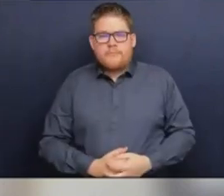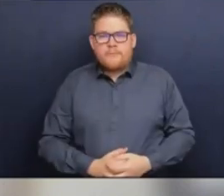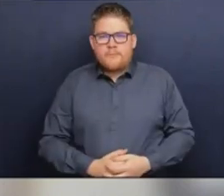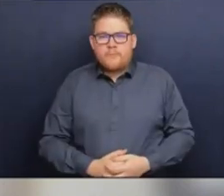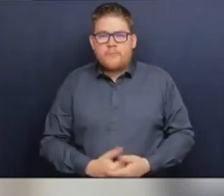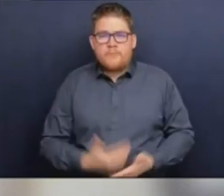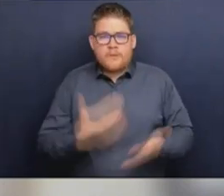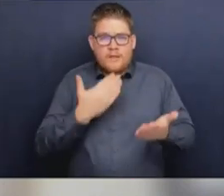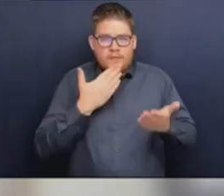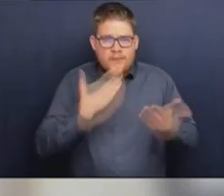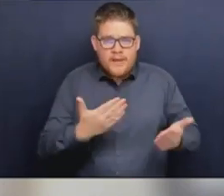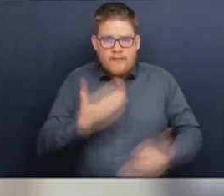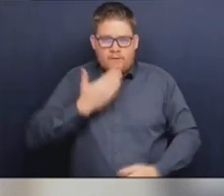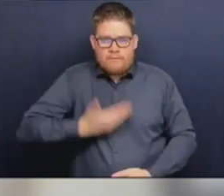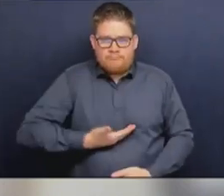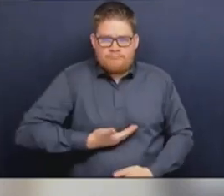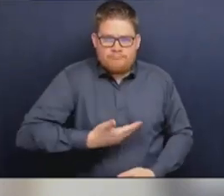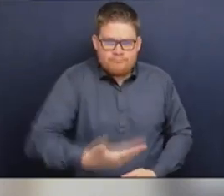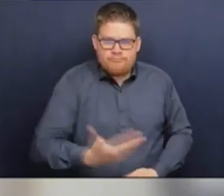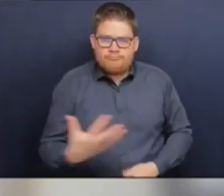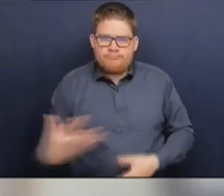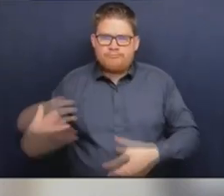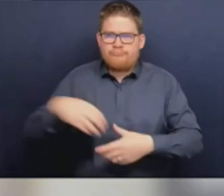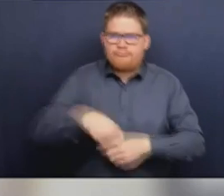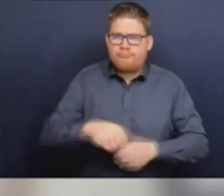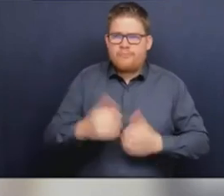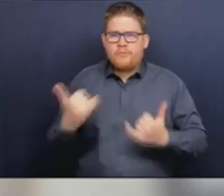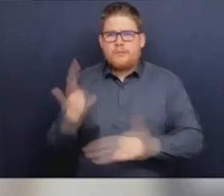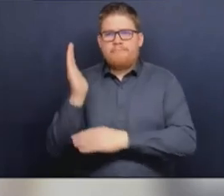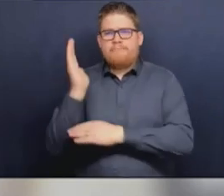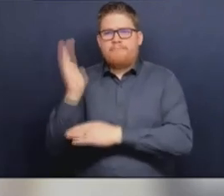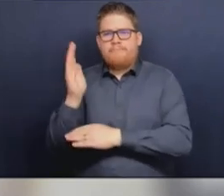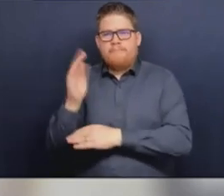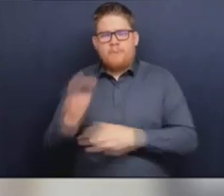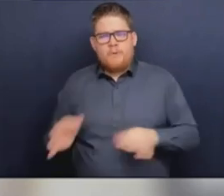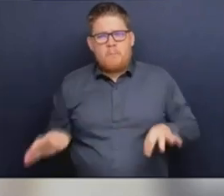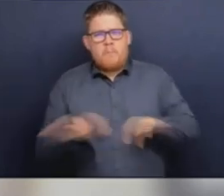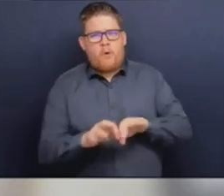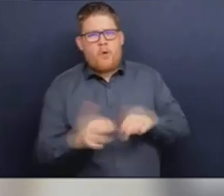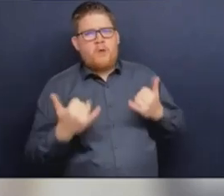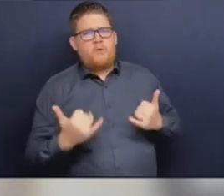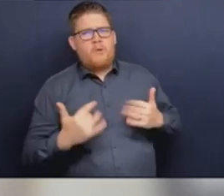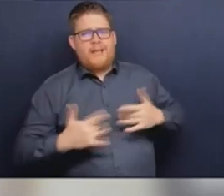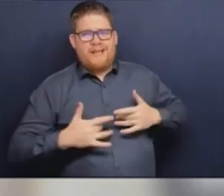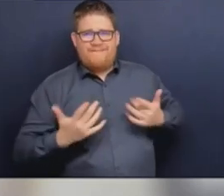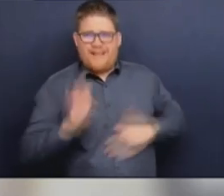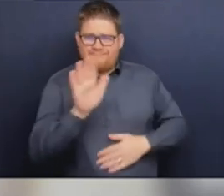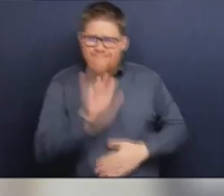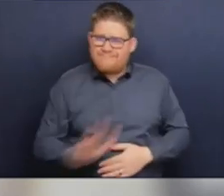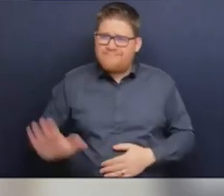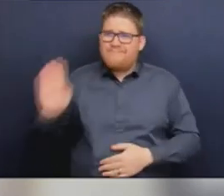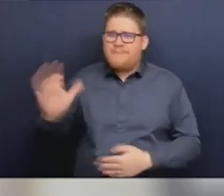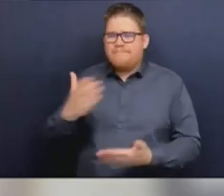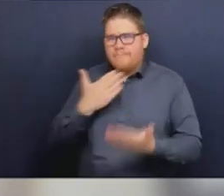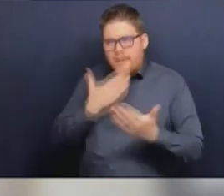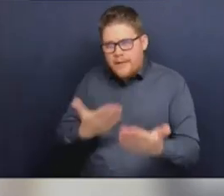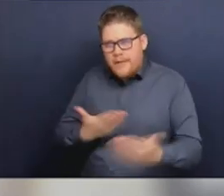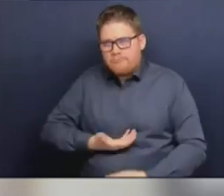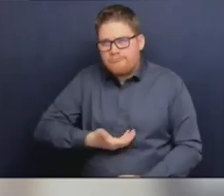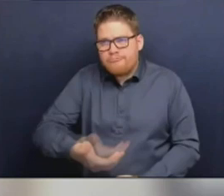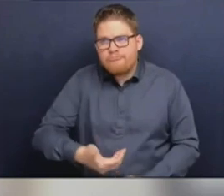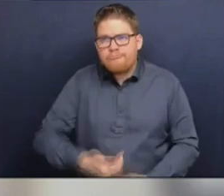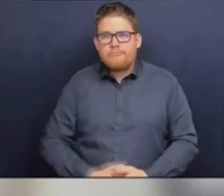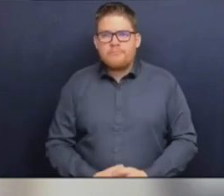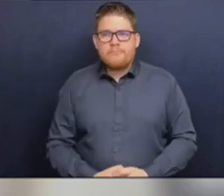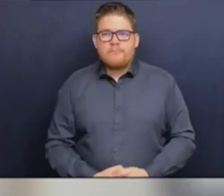very important event in the history of British Columbia. I want to acknowledge Dr. June Francis